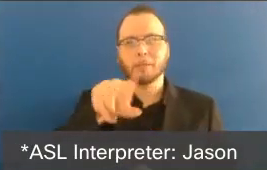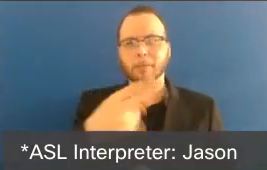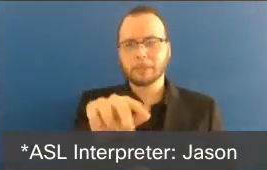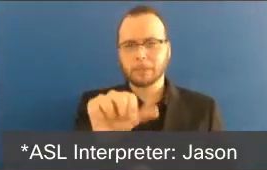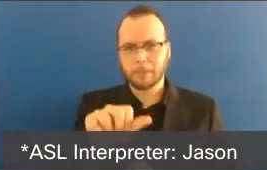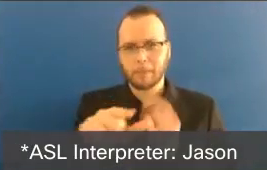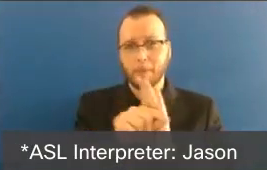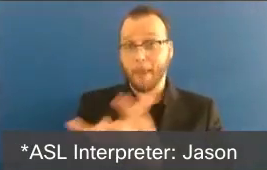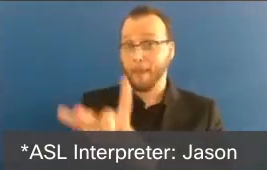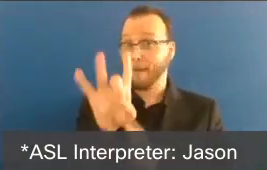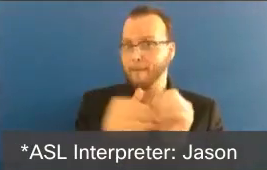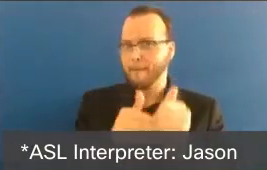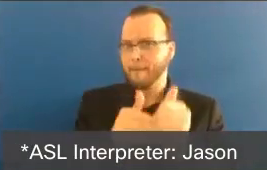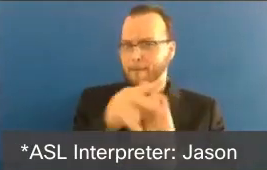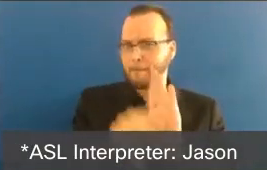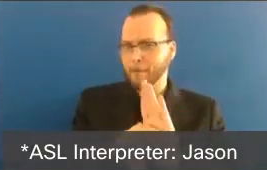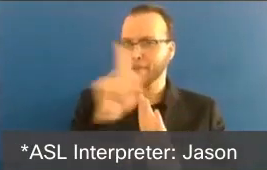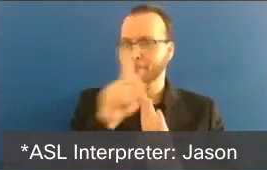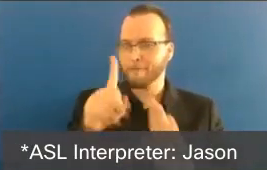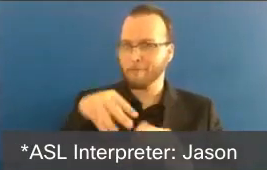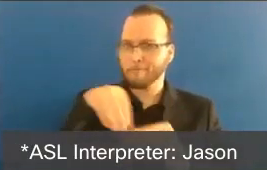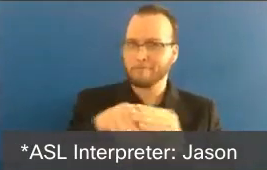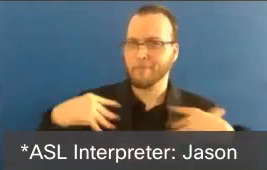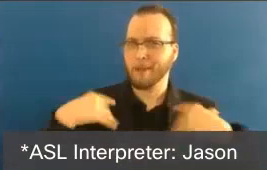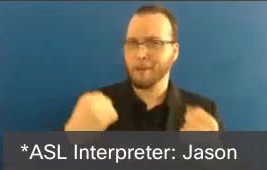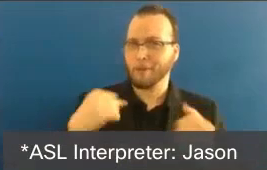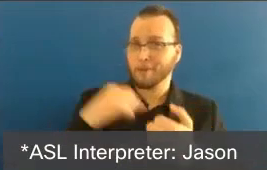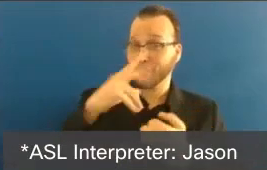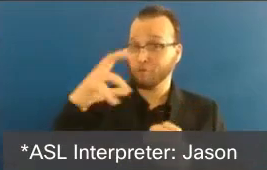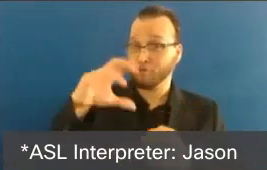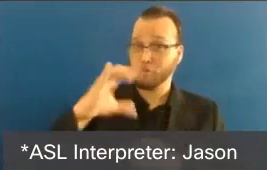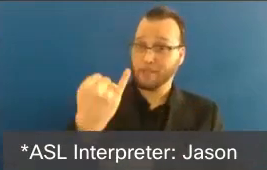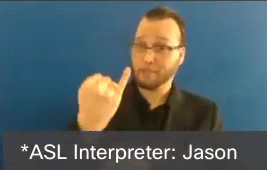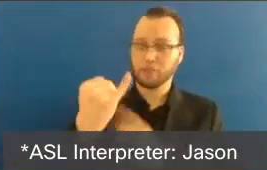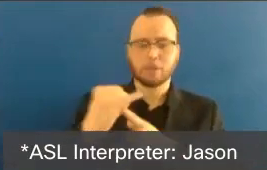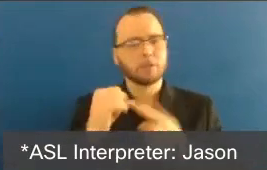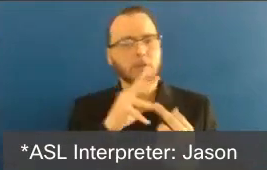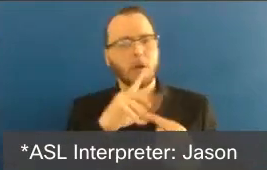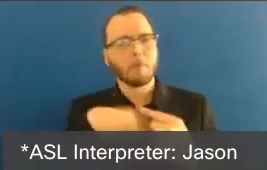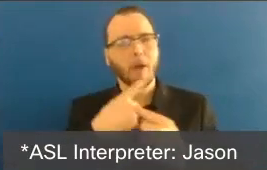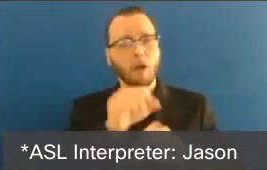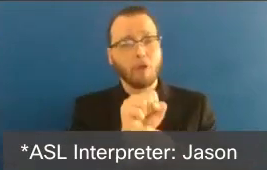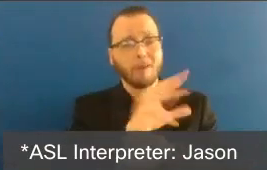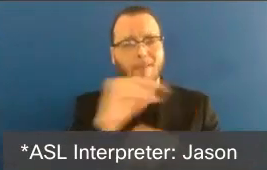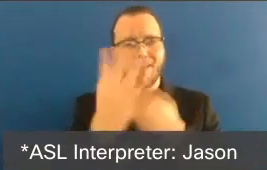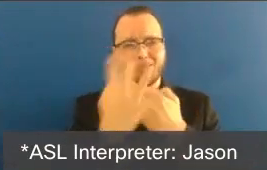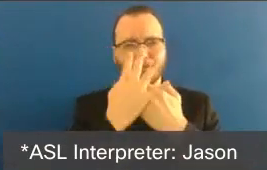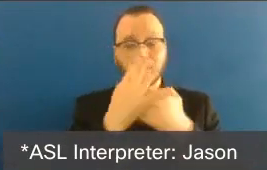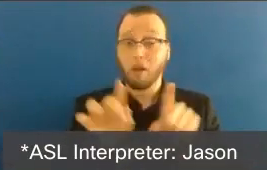Principles for Behavioral Health and Criminal Justice, it discusses arrest and incarceration as